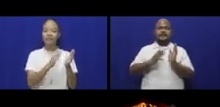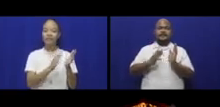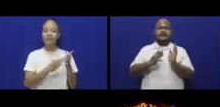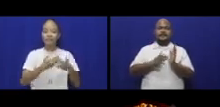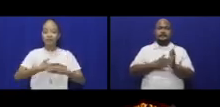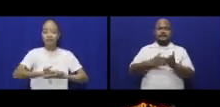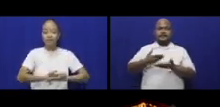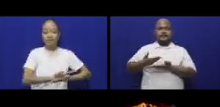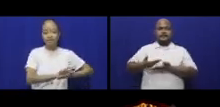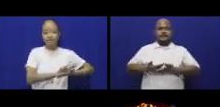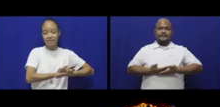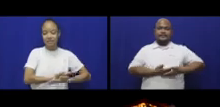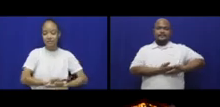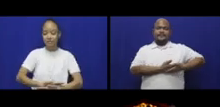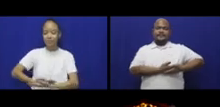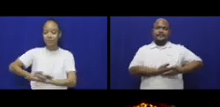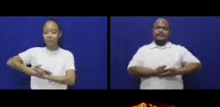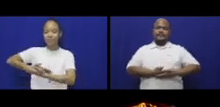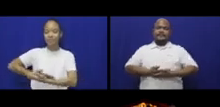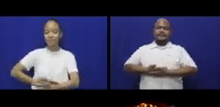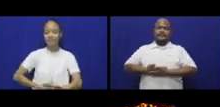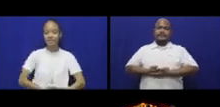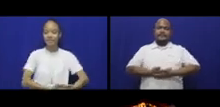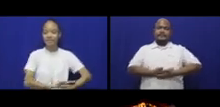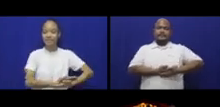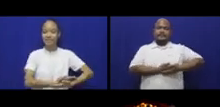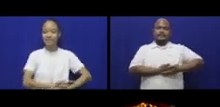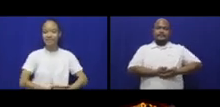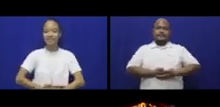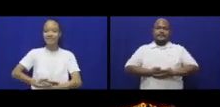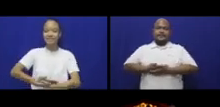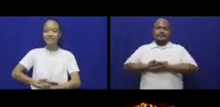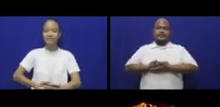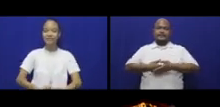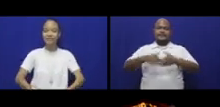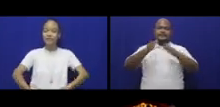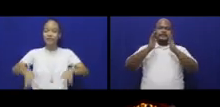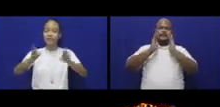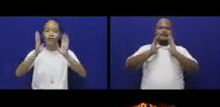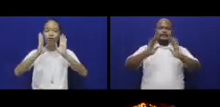mother and child.